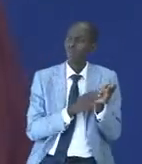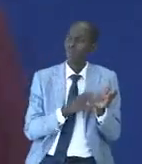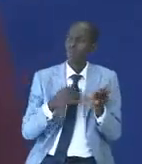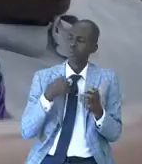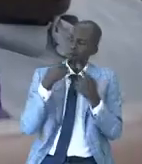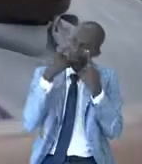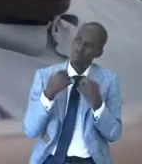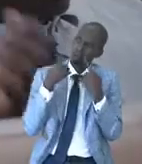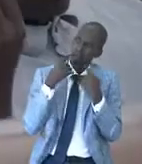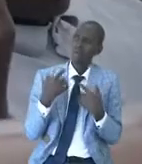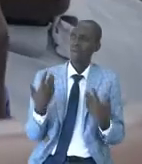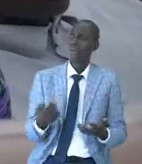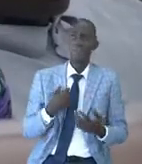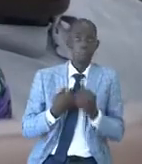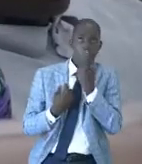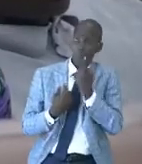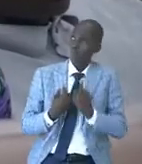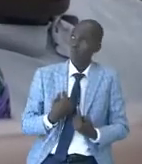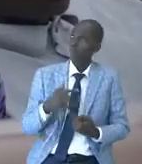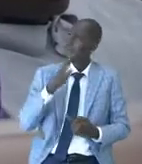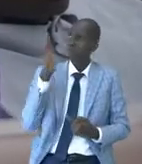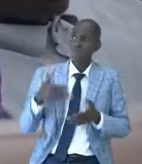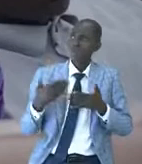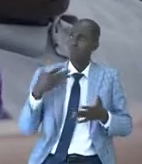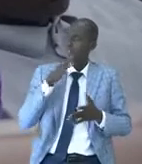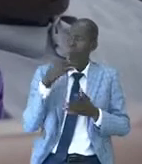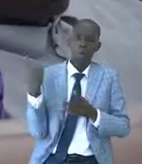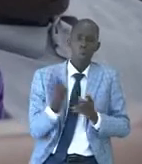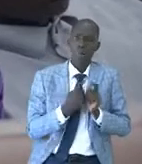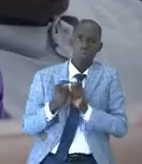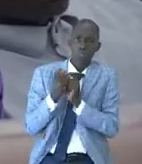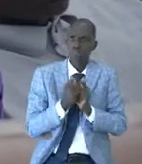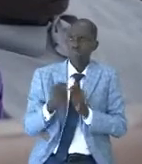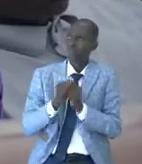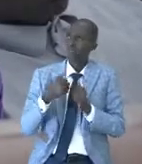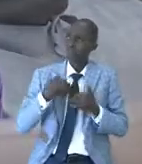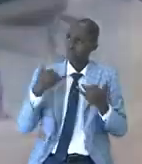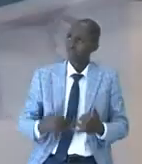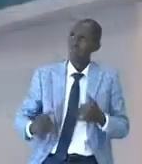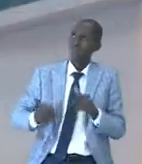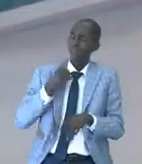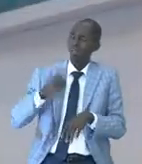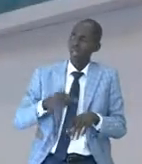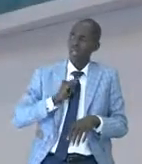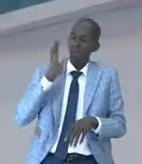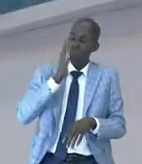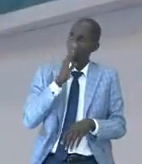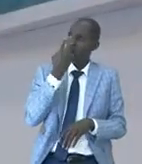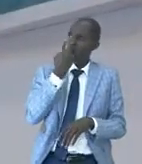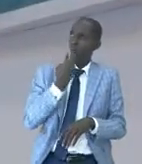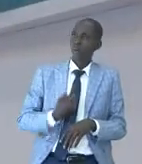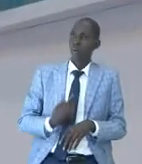cry. How could I be separated from mommy? Because you thought you are actually part of